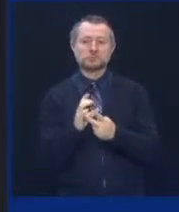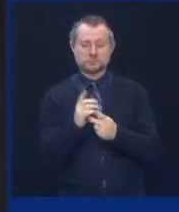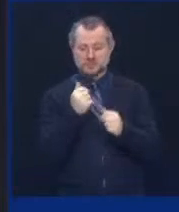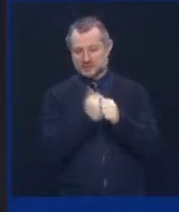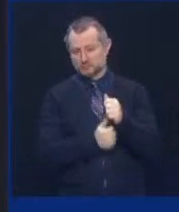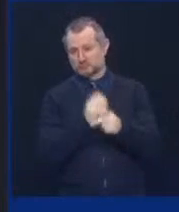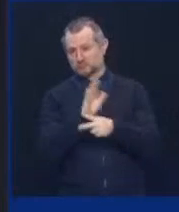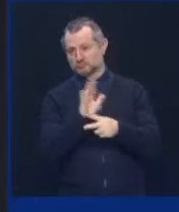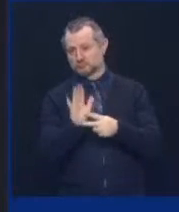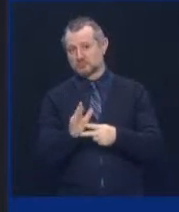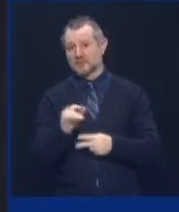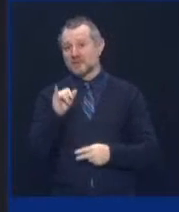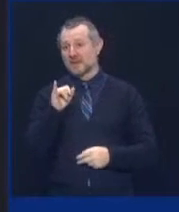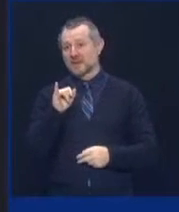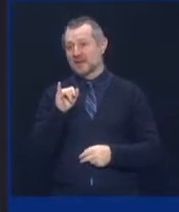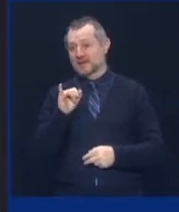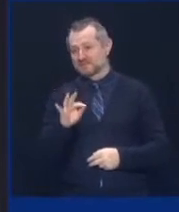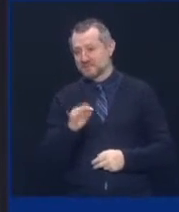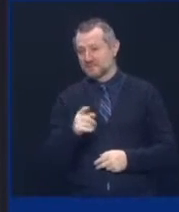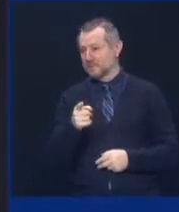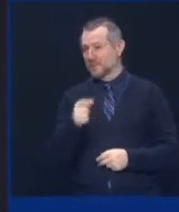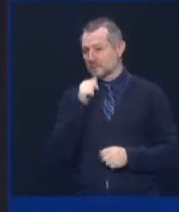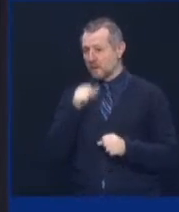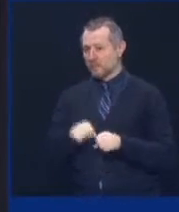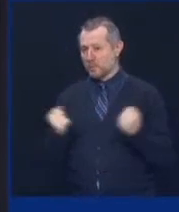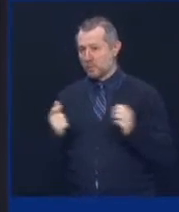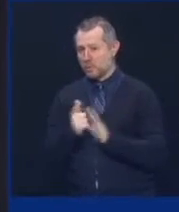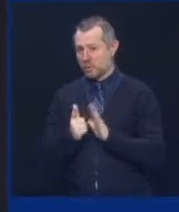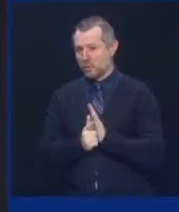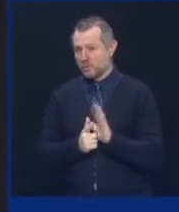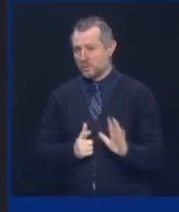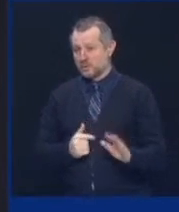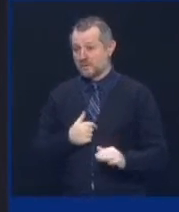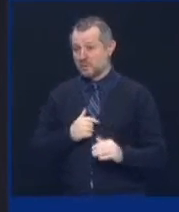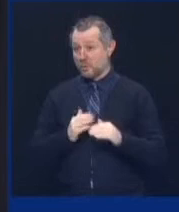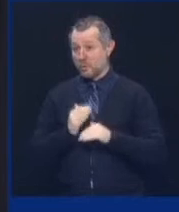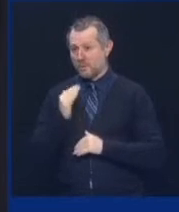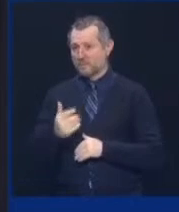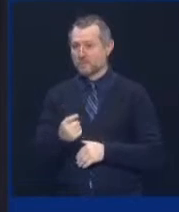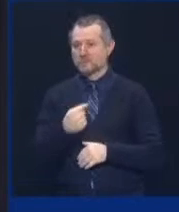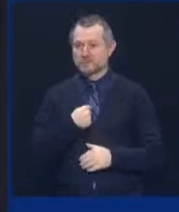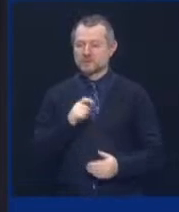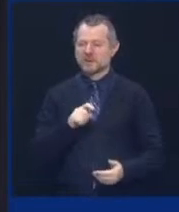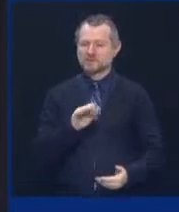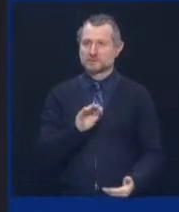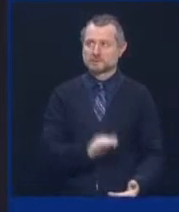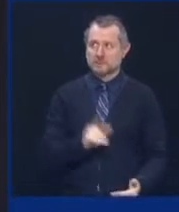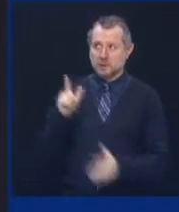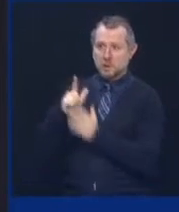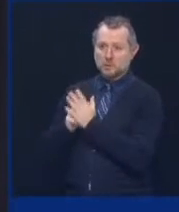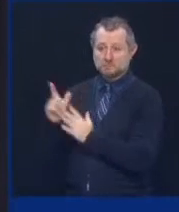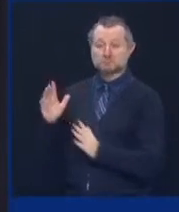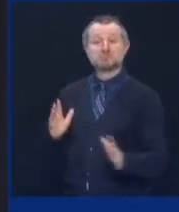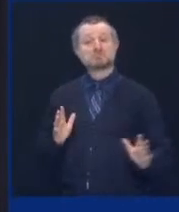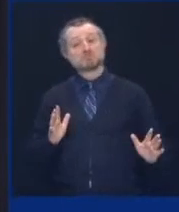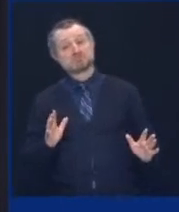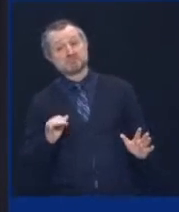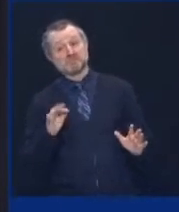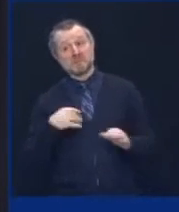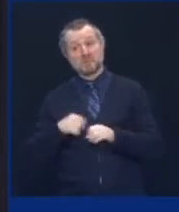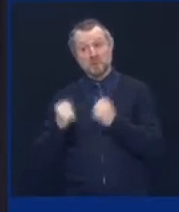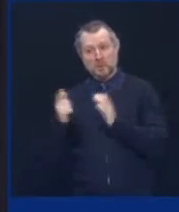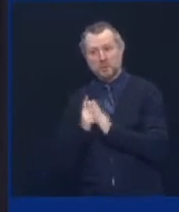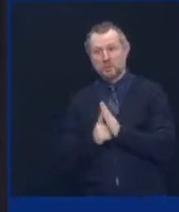doesn't violate some gaming law. And that would be bad. Can